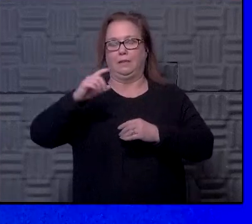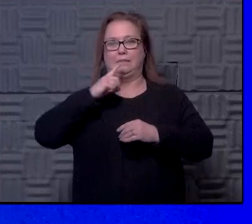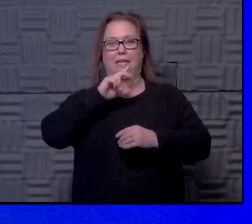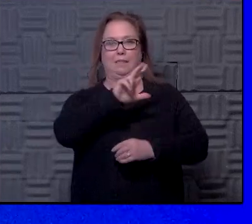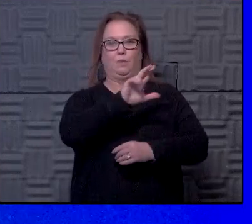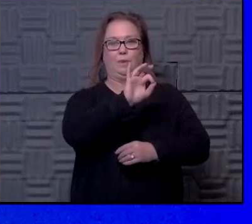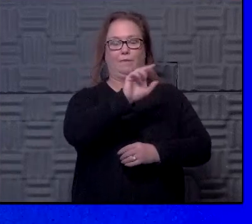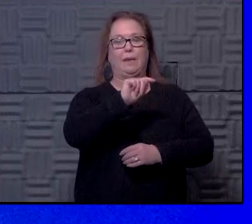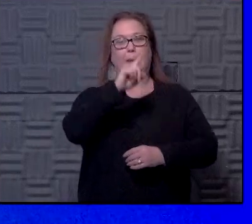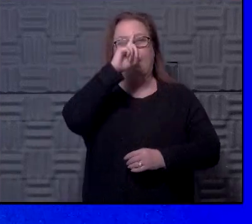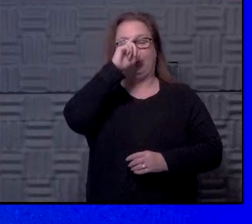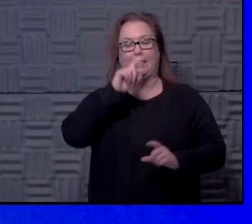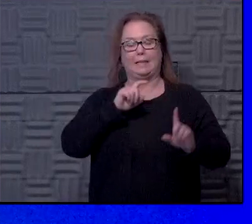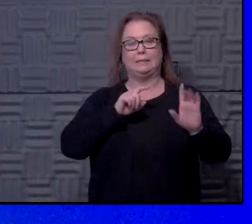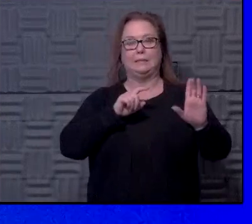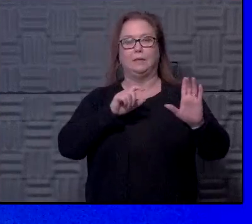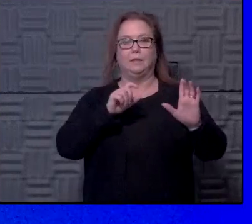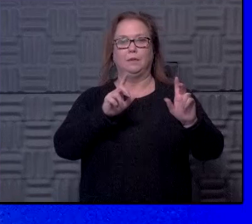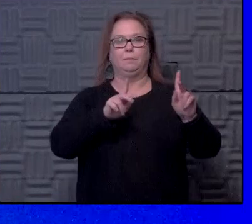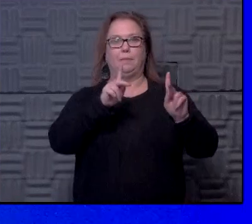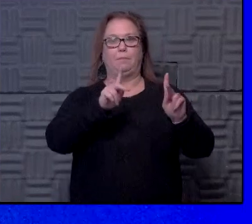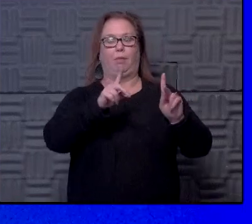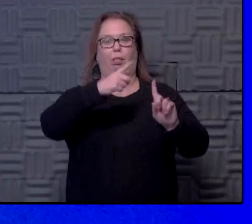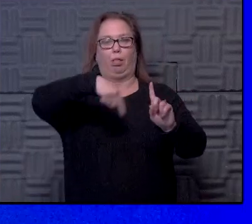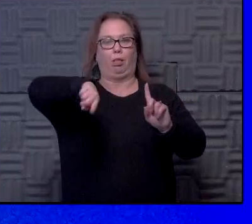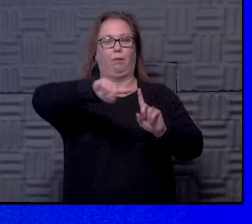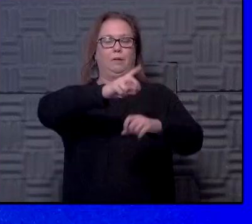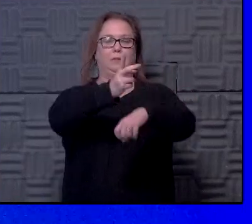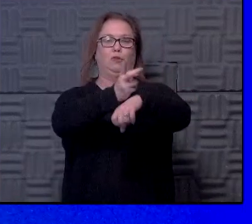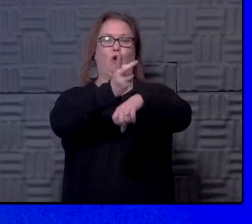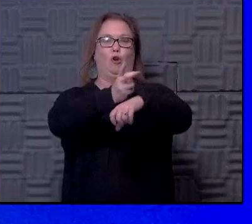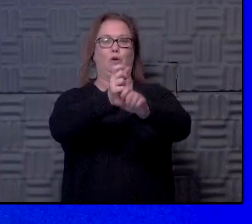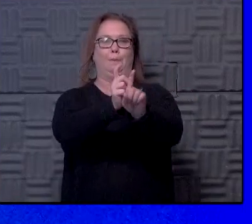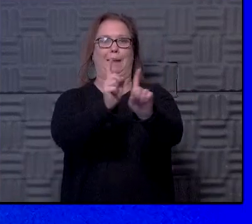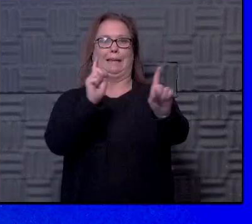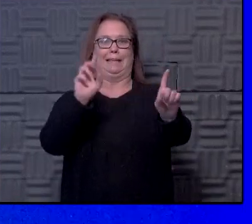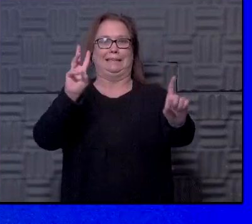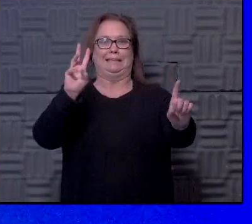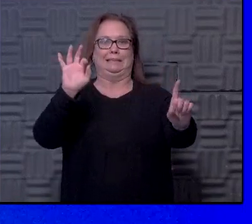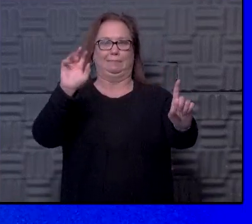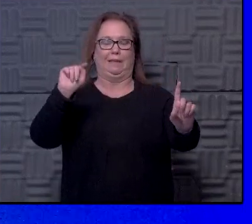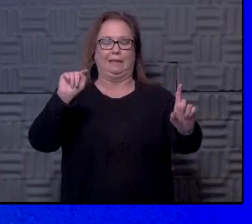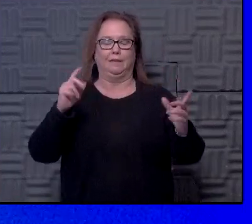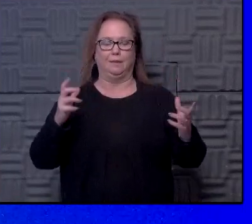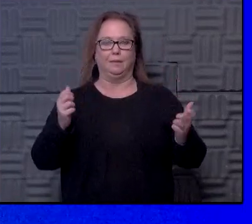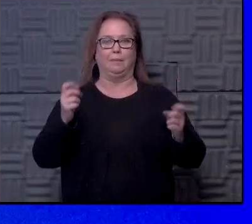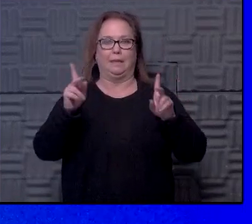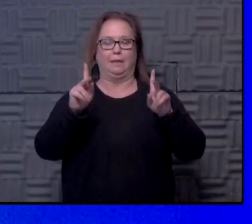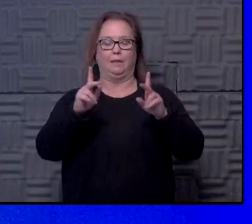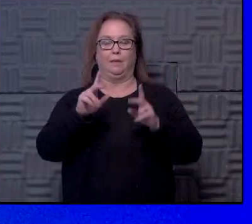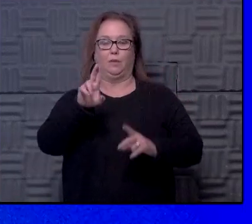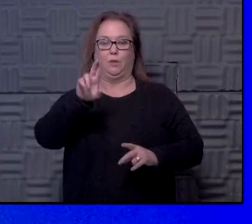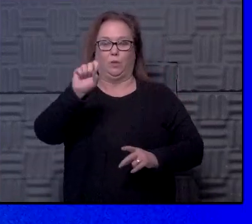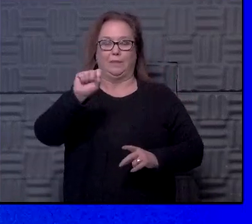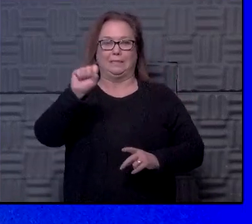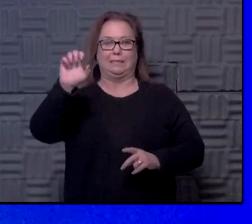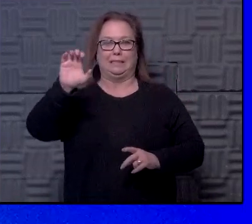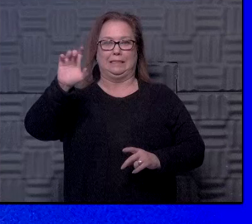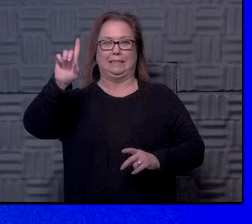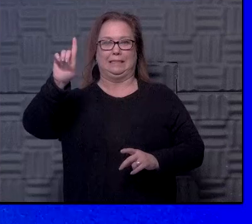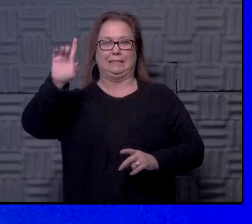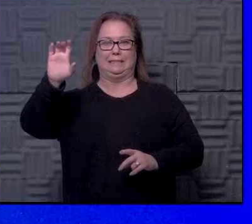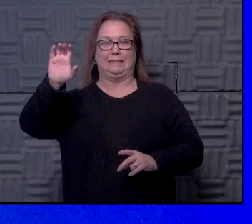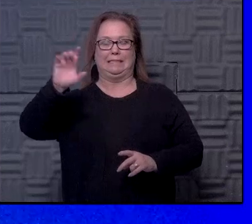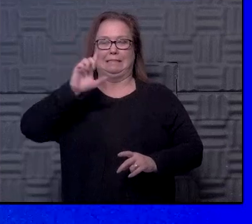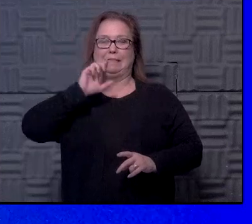said 3 feet. That's because there's a lot of populations around the world where it's difficult to maintain 6 feet apart. The United States, the CDC, has said